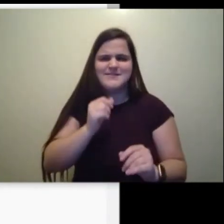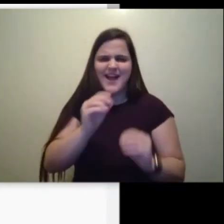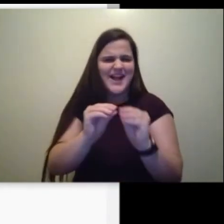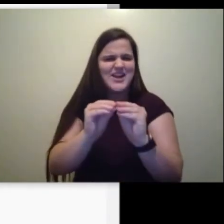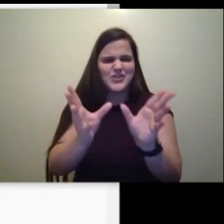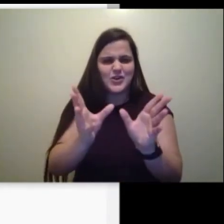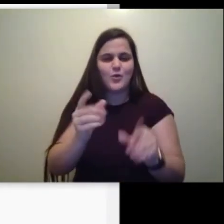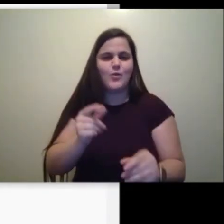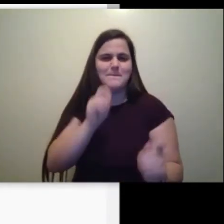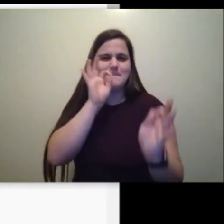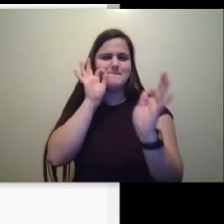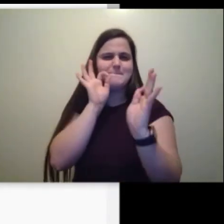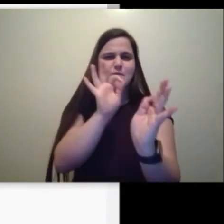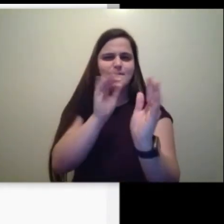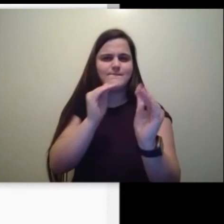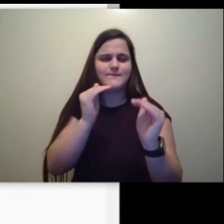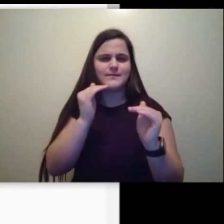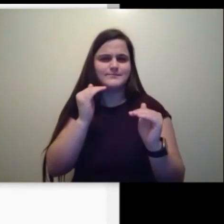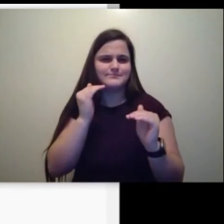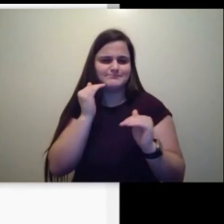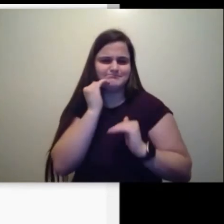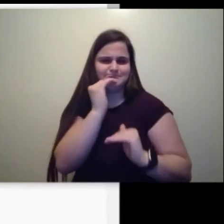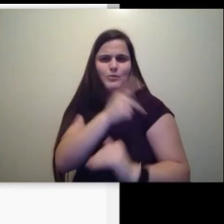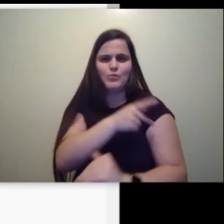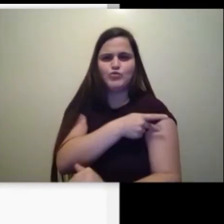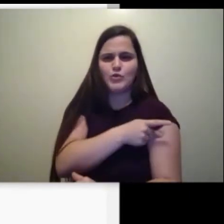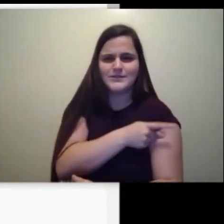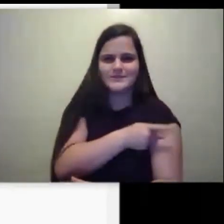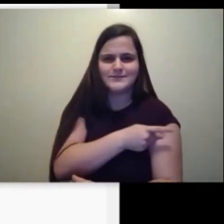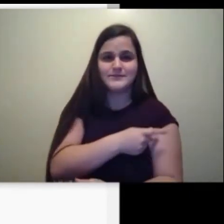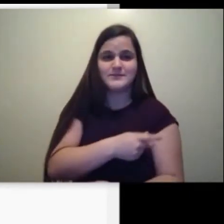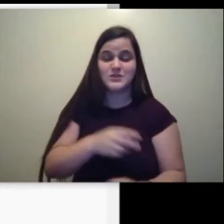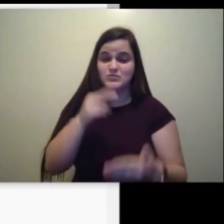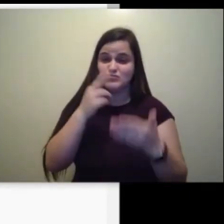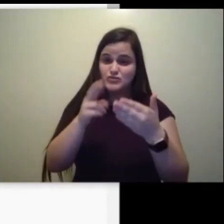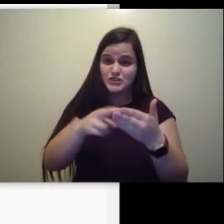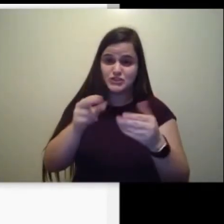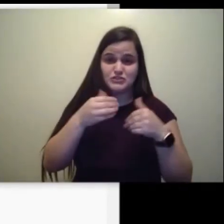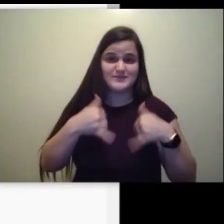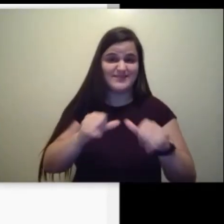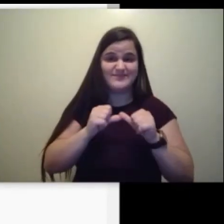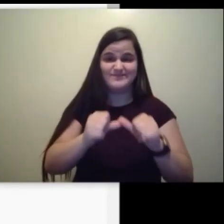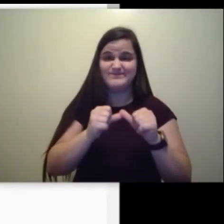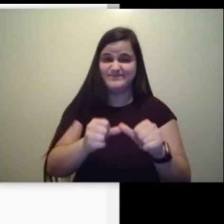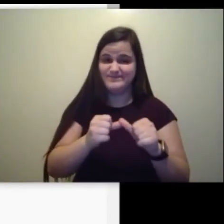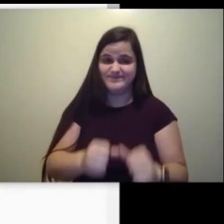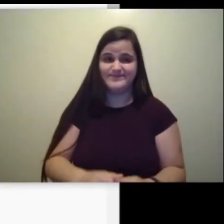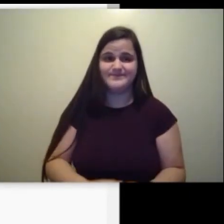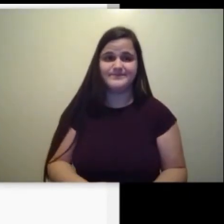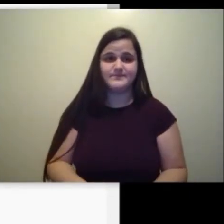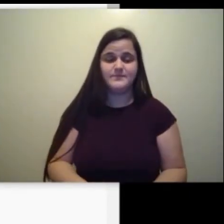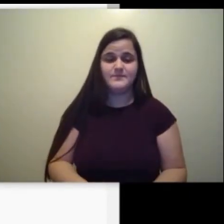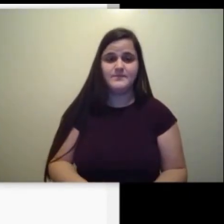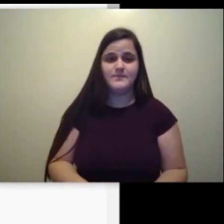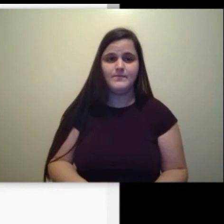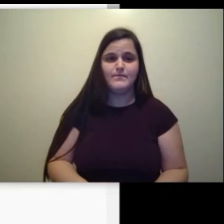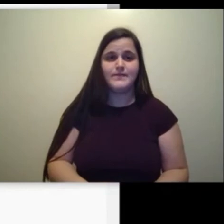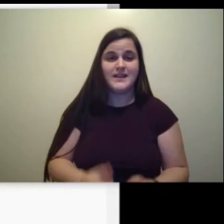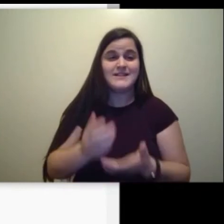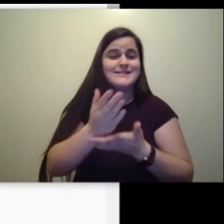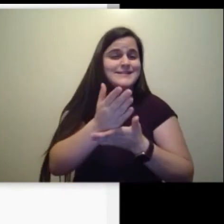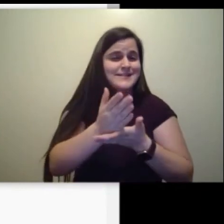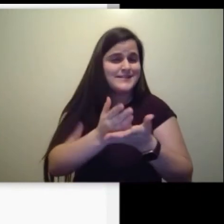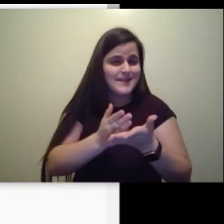protein is, and the research is ongoing. In clinical settings, there are certain individuals who may be